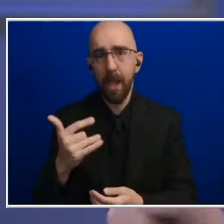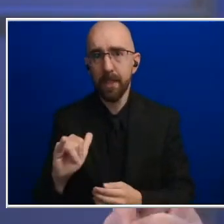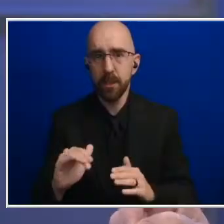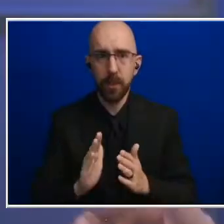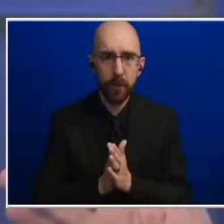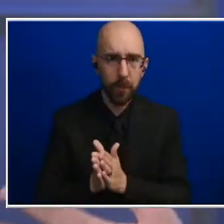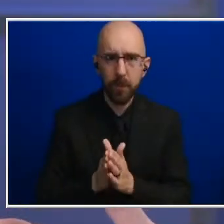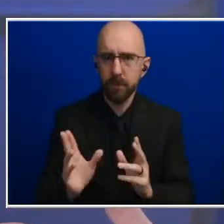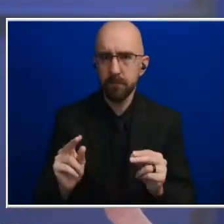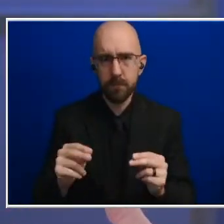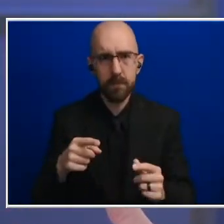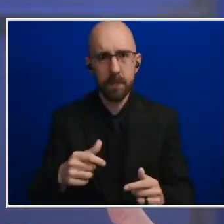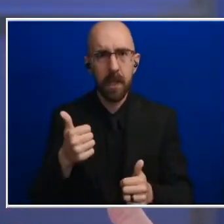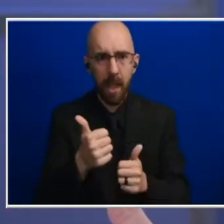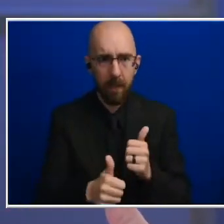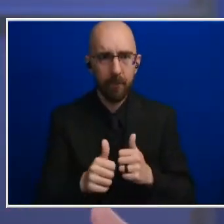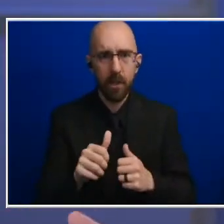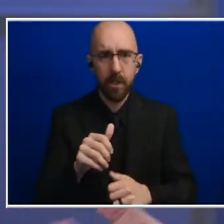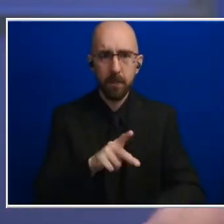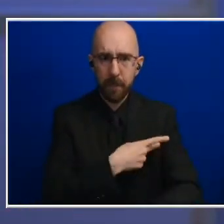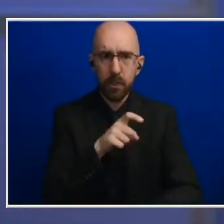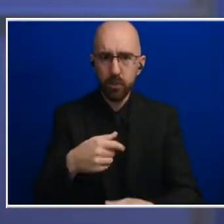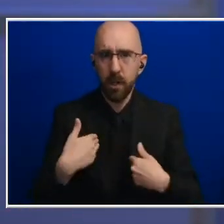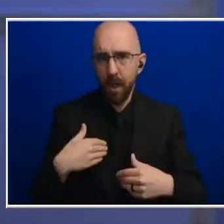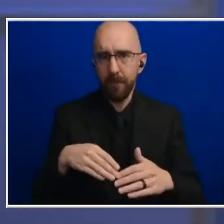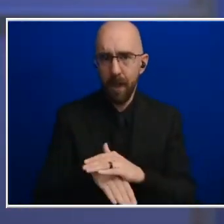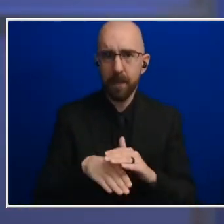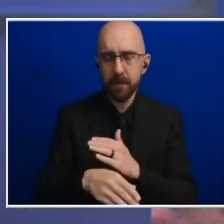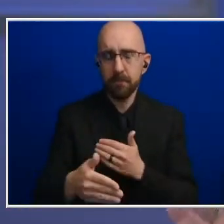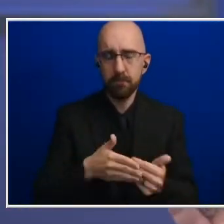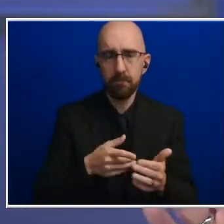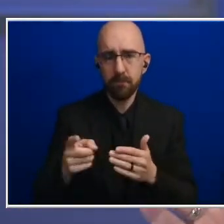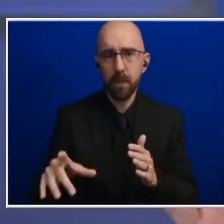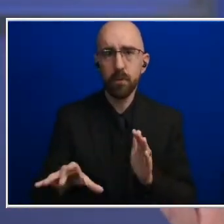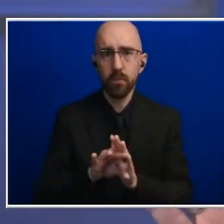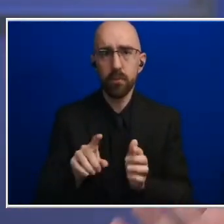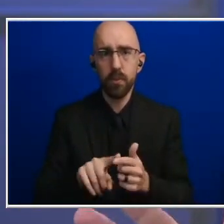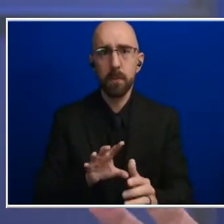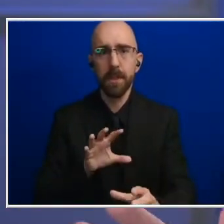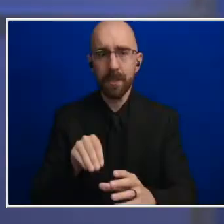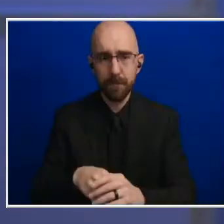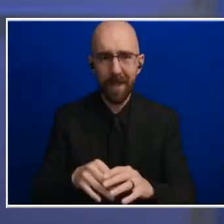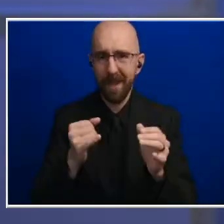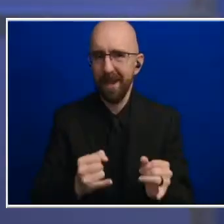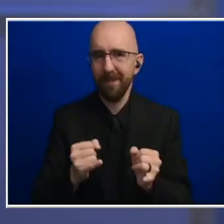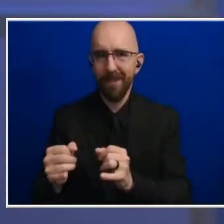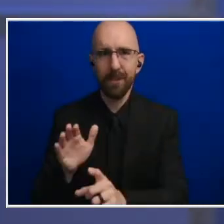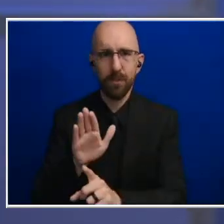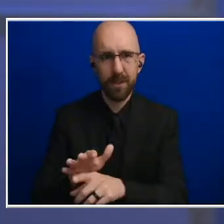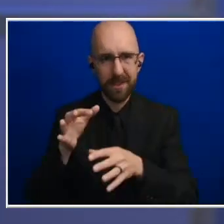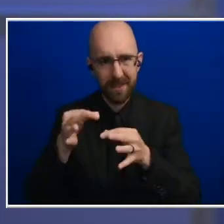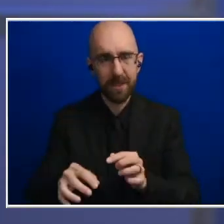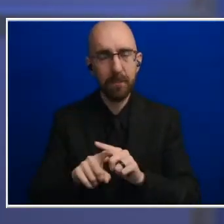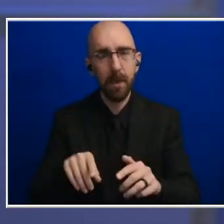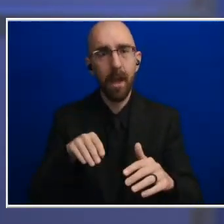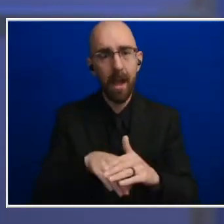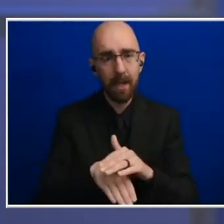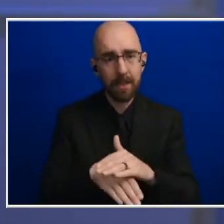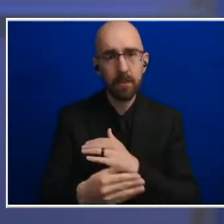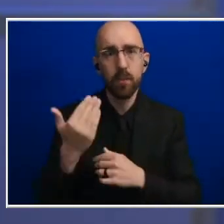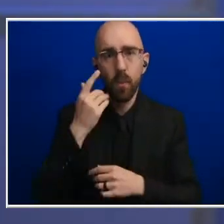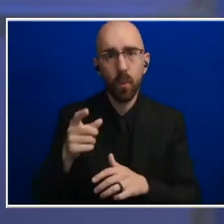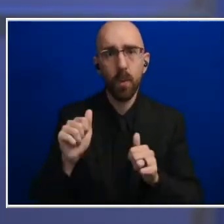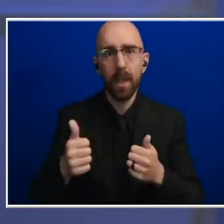have access. Whether they choose to participate is an individual decision, but having access and knowing that you can try something new and